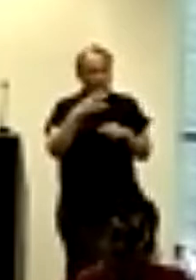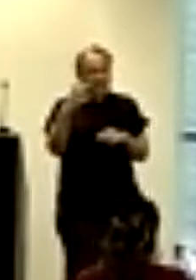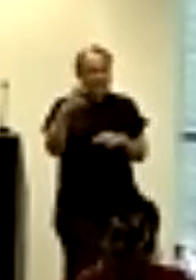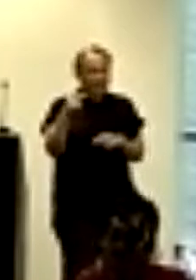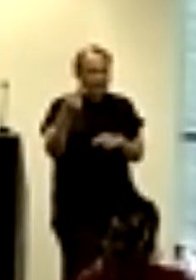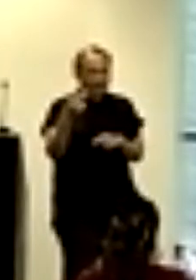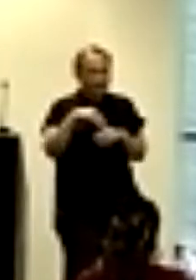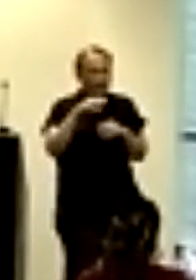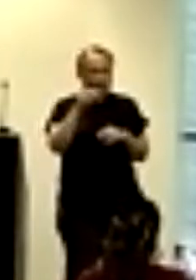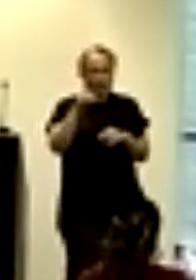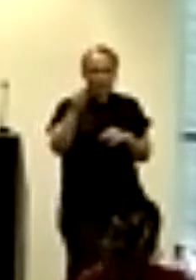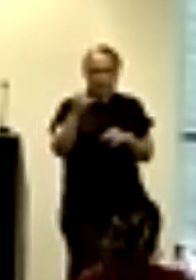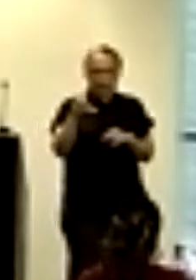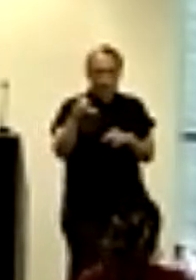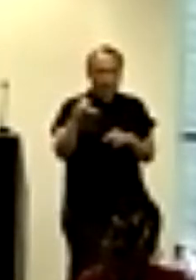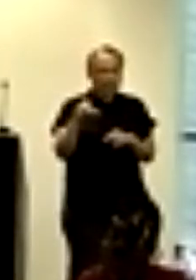17th at MMSC.